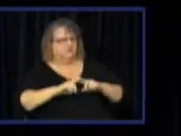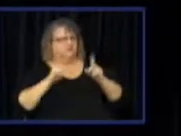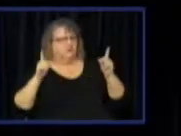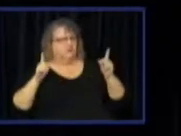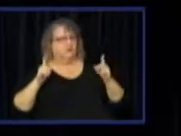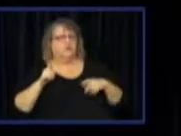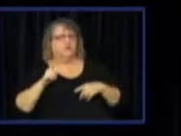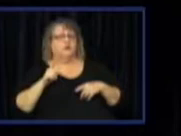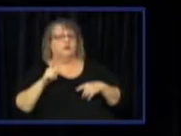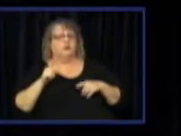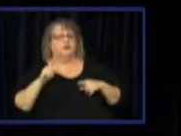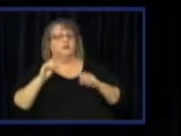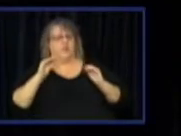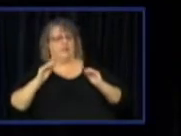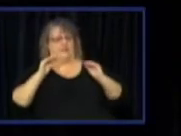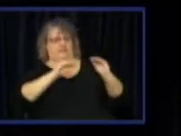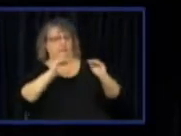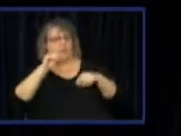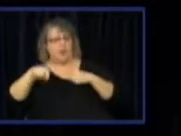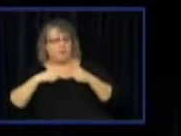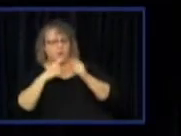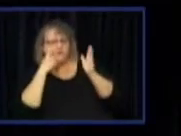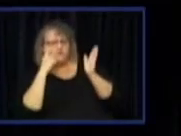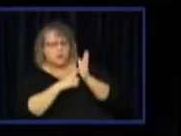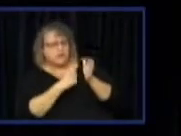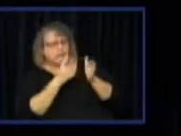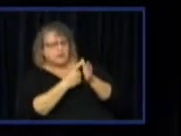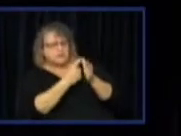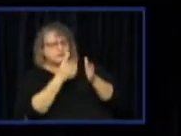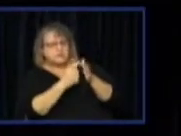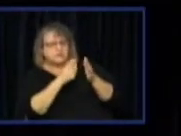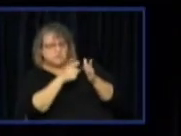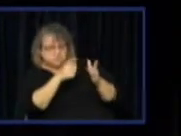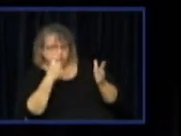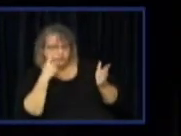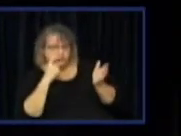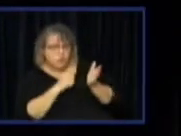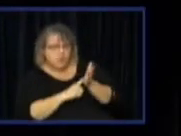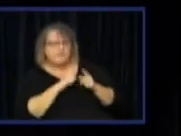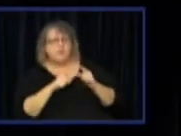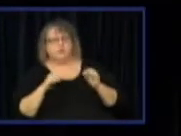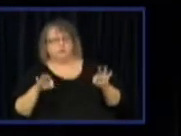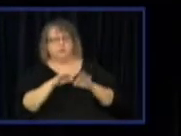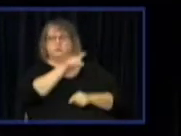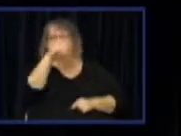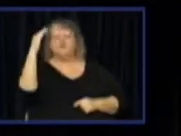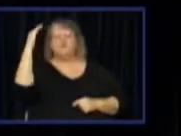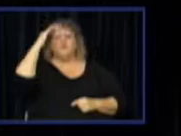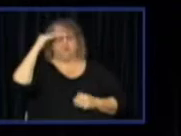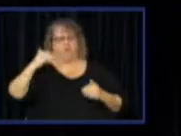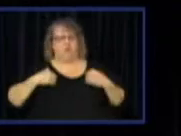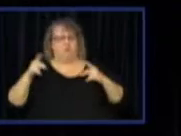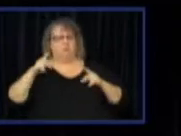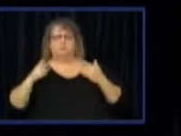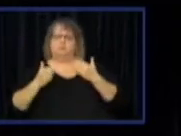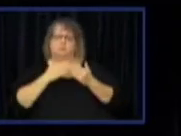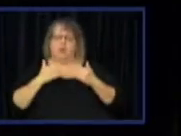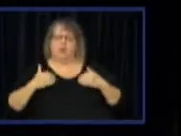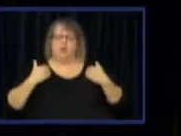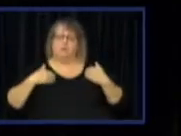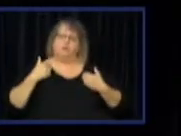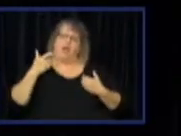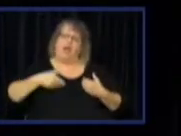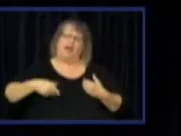even beyond educating people to recognize signs and symptoms of stroke in themselves, it's very important for the general public, even young people who are at low risk